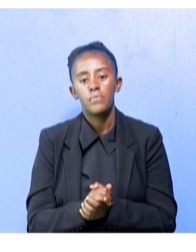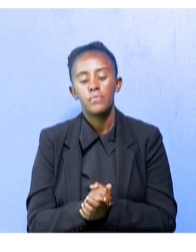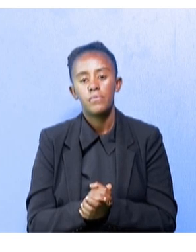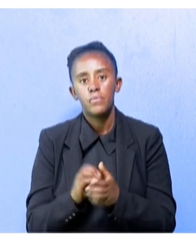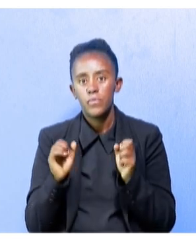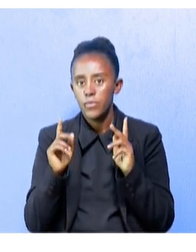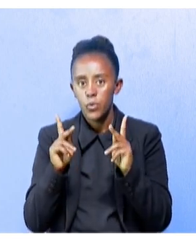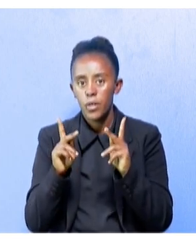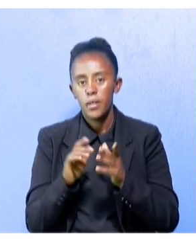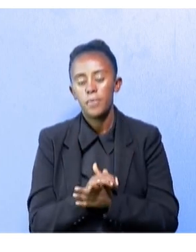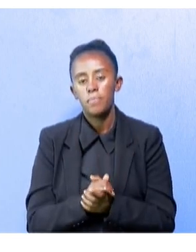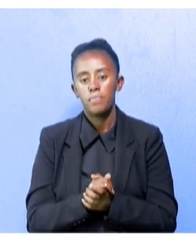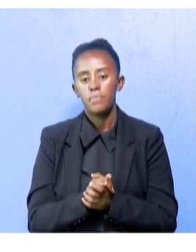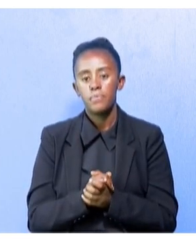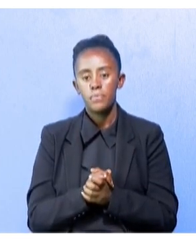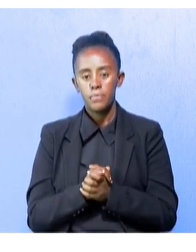Okay.